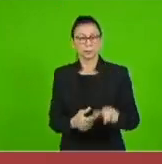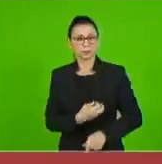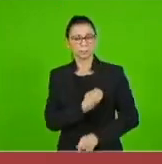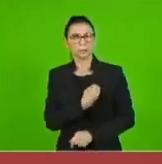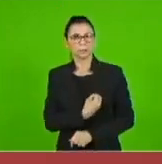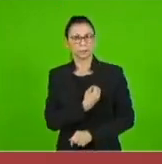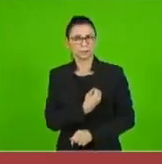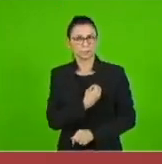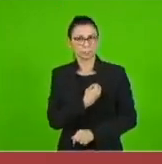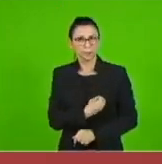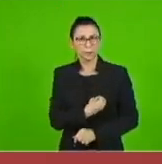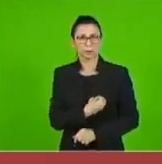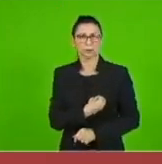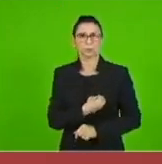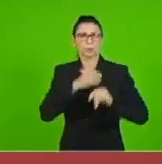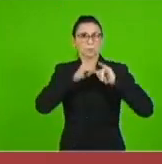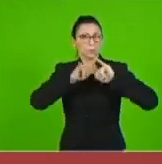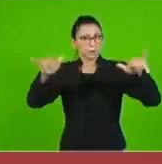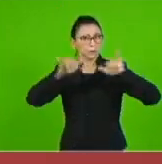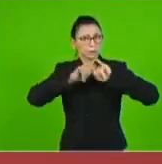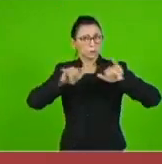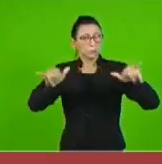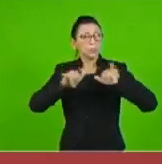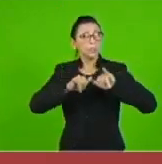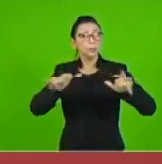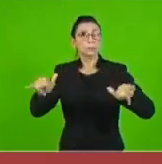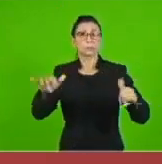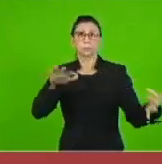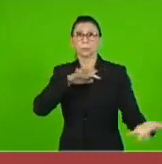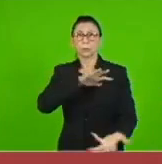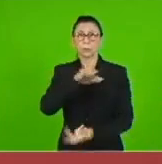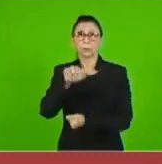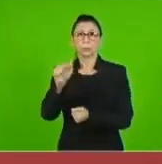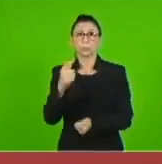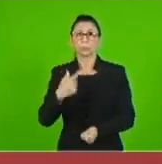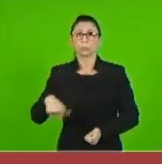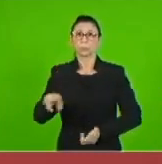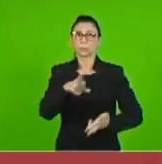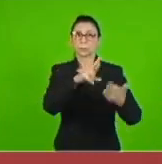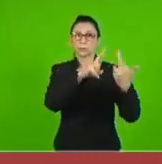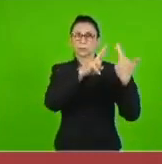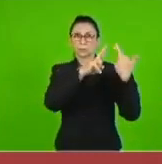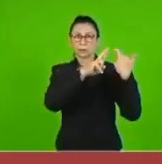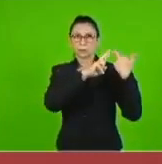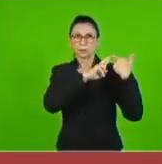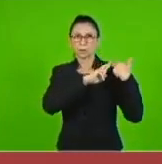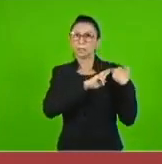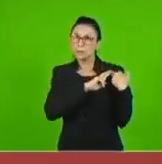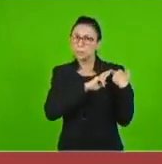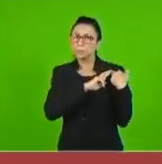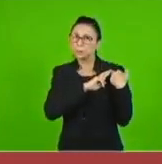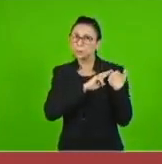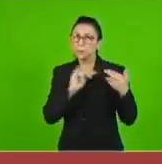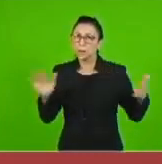us on this alert in Brazil and abroad as responsible,